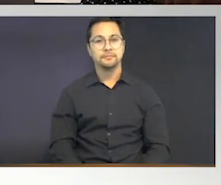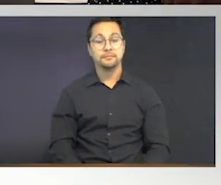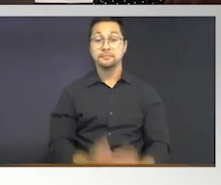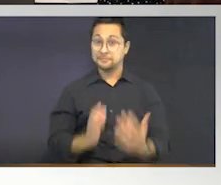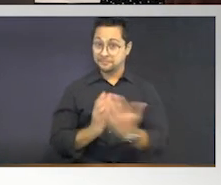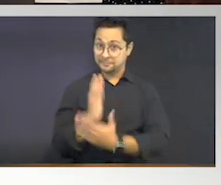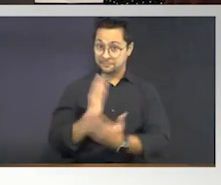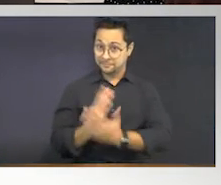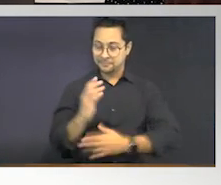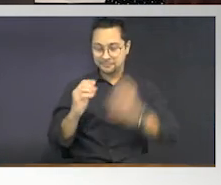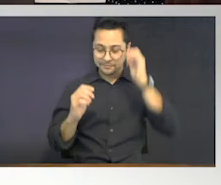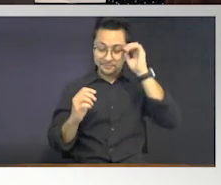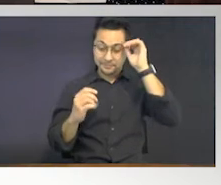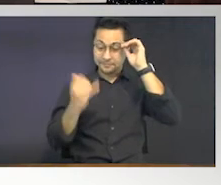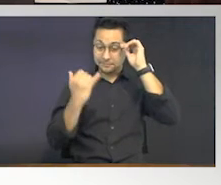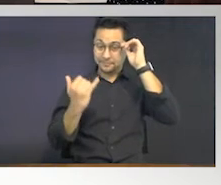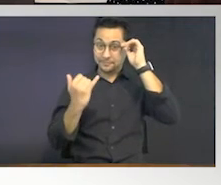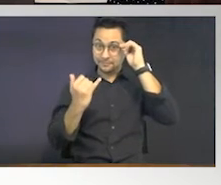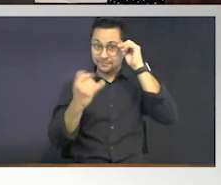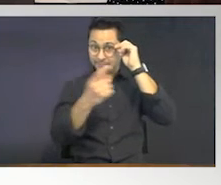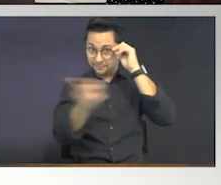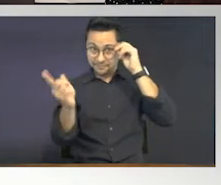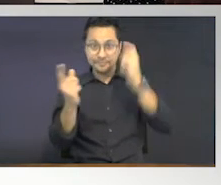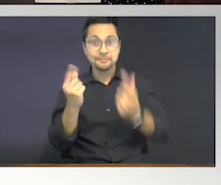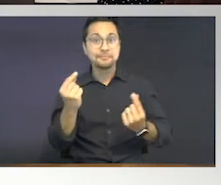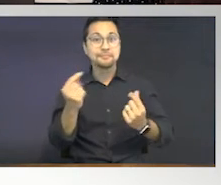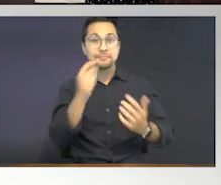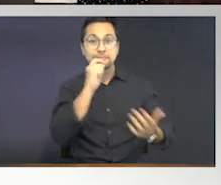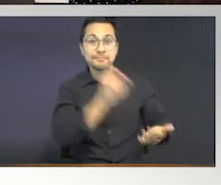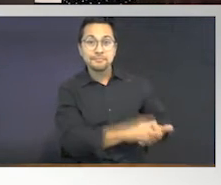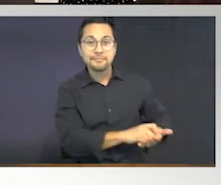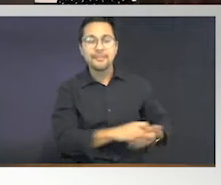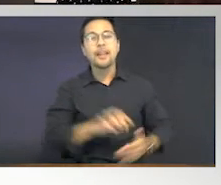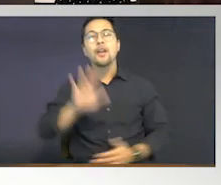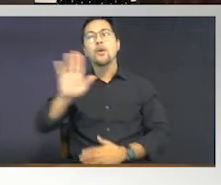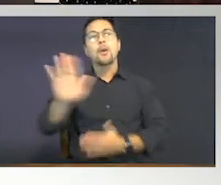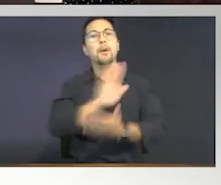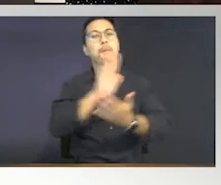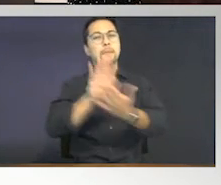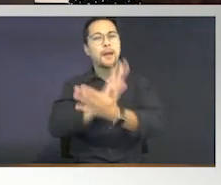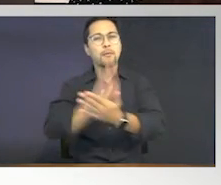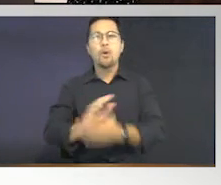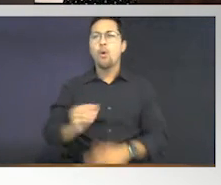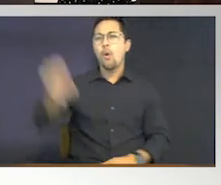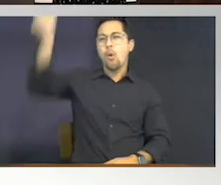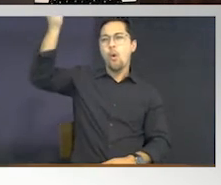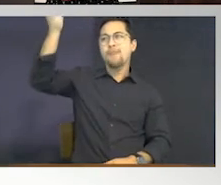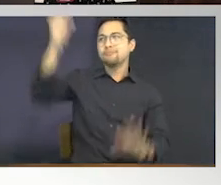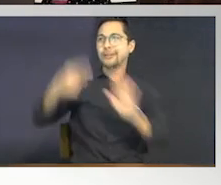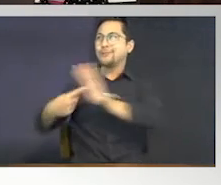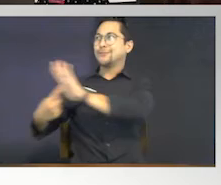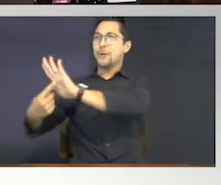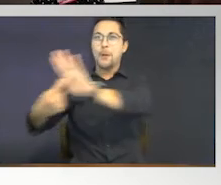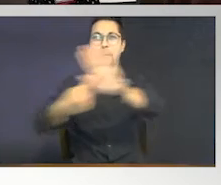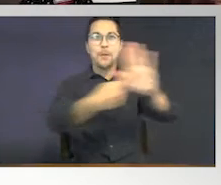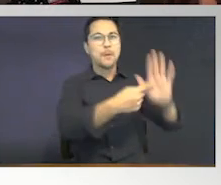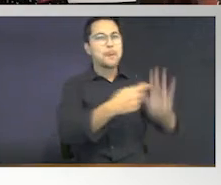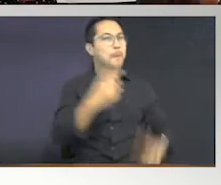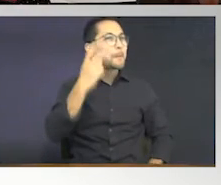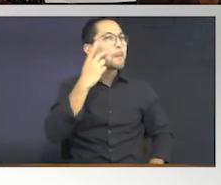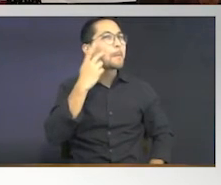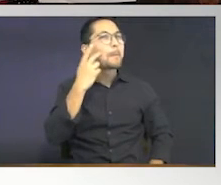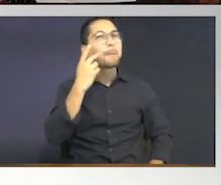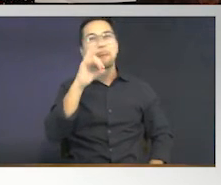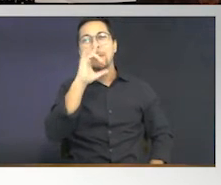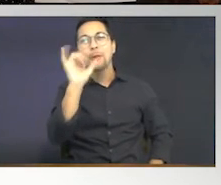All right, now what you're going to do is put your pen down and you're going to hold up your picture and you're going to show it to everybody else. Let me see what we've got out